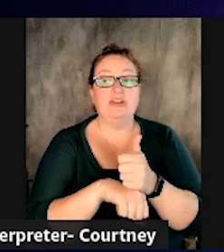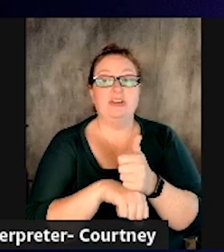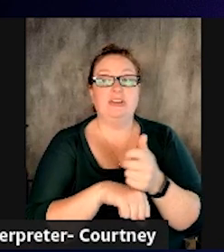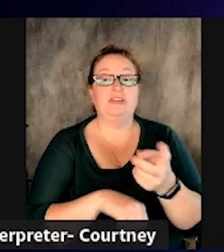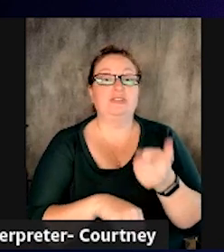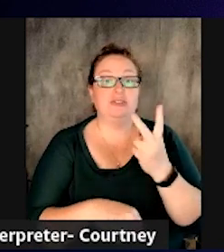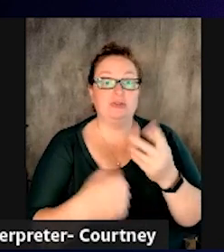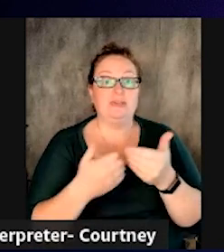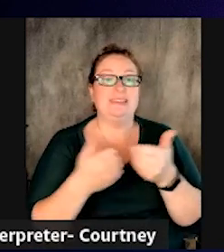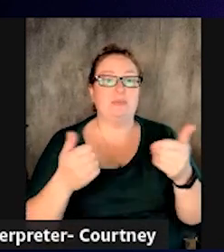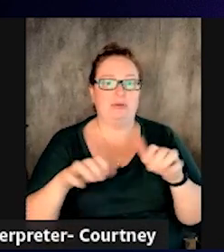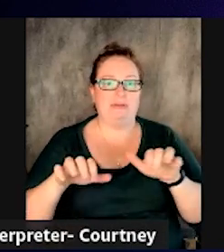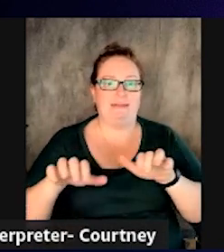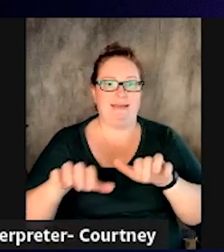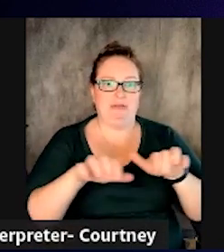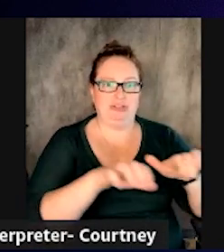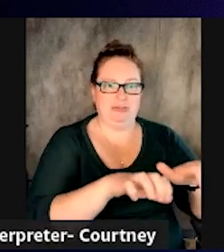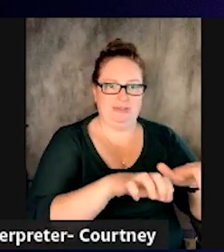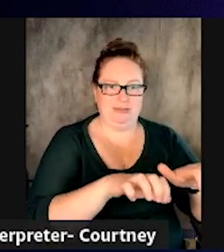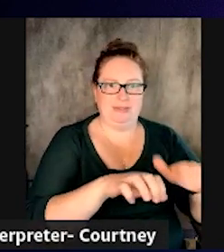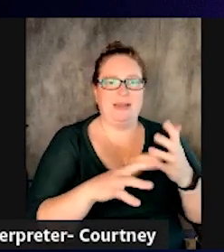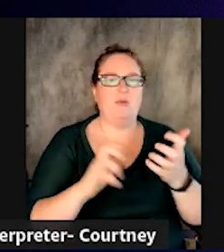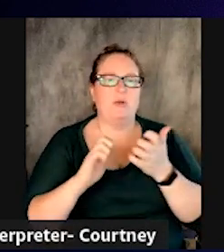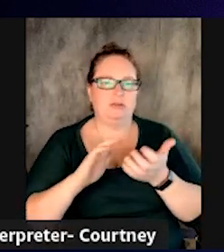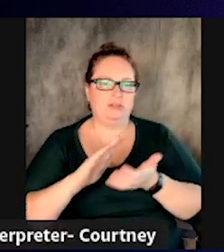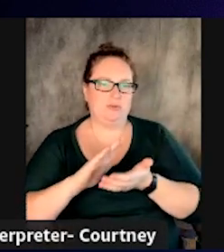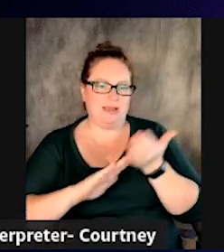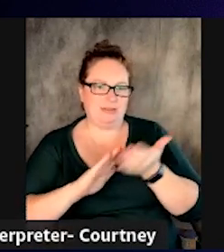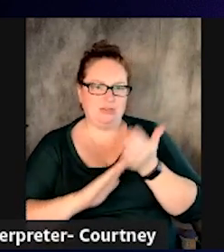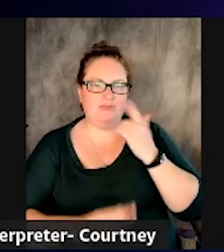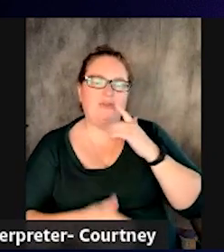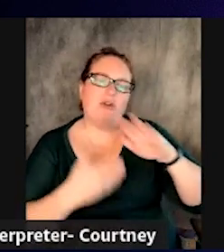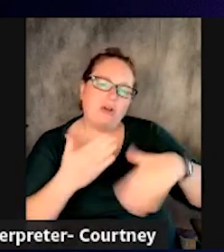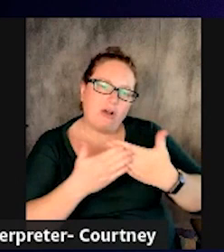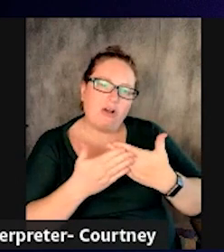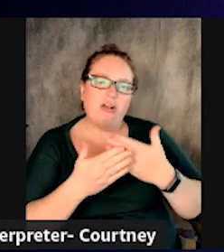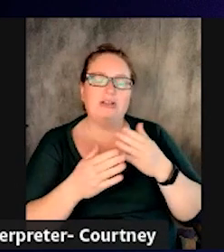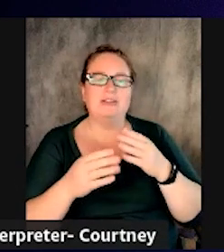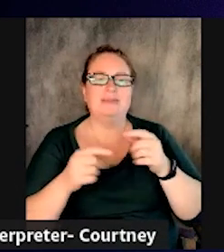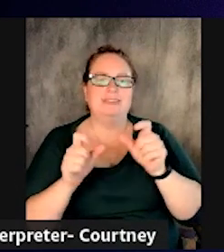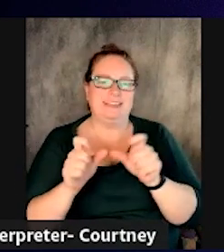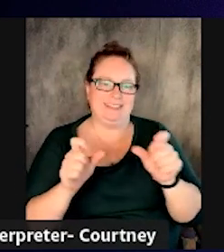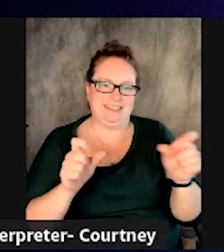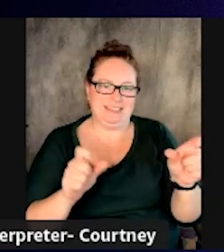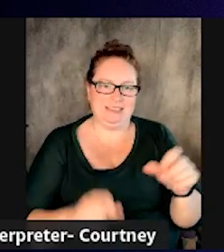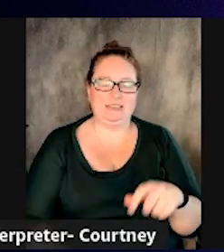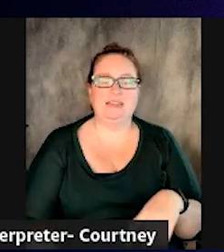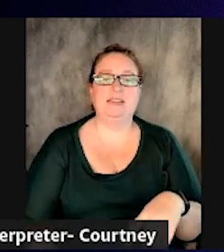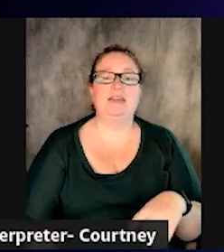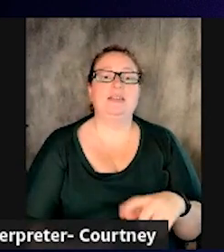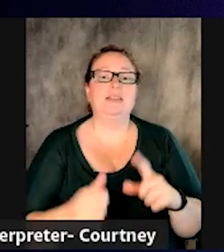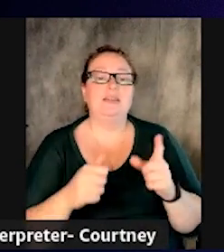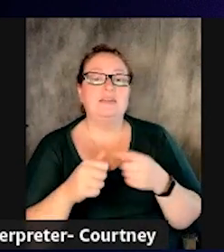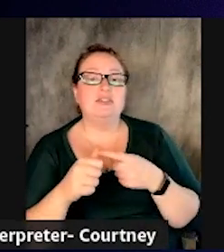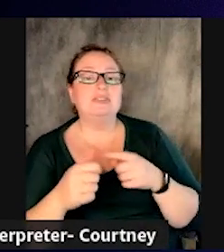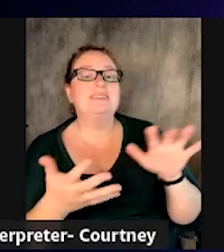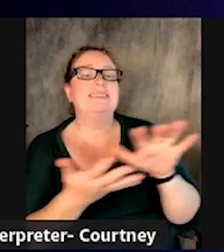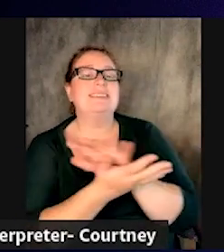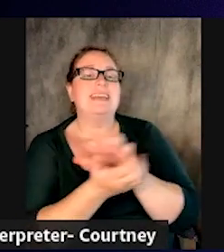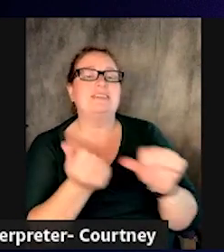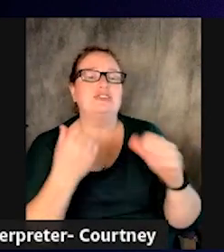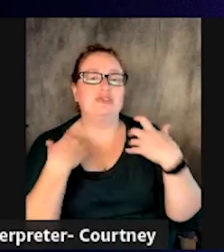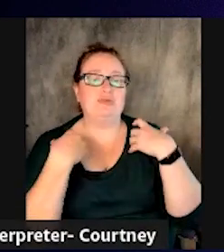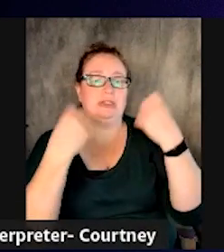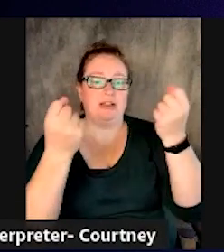separate actions that I want to execute on all of my instances. The first is disaster recovery. So